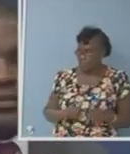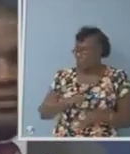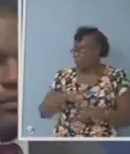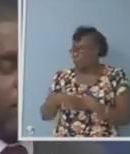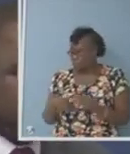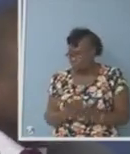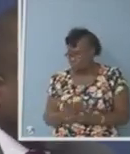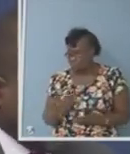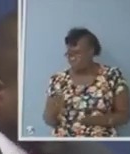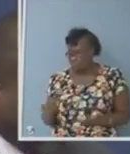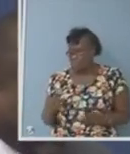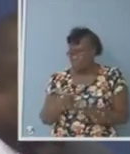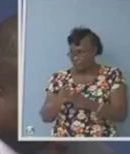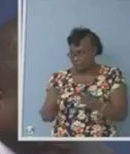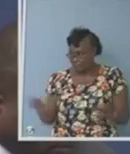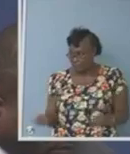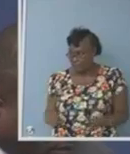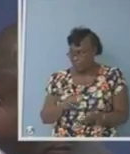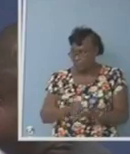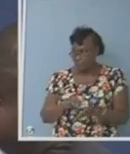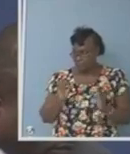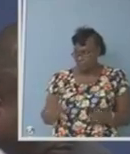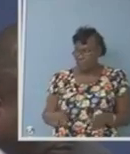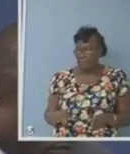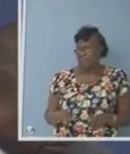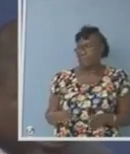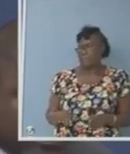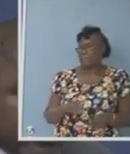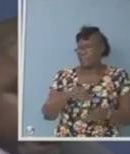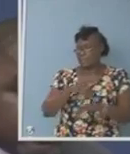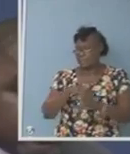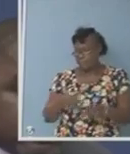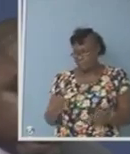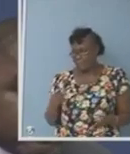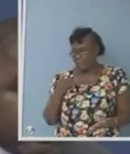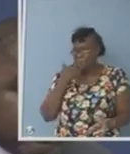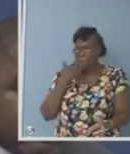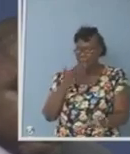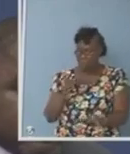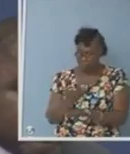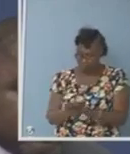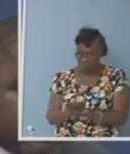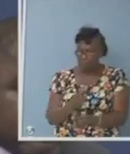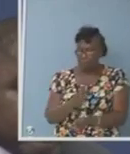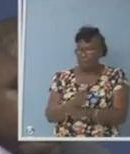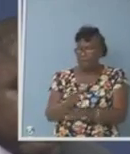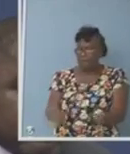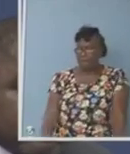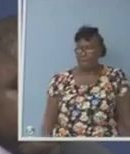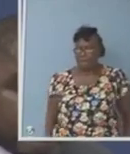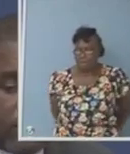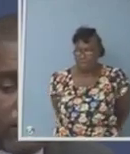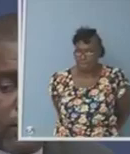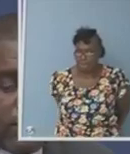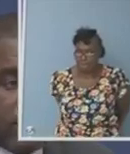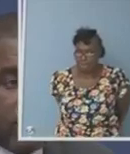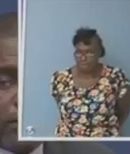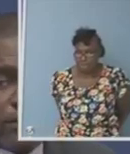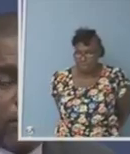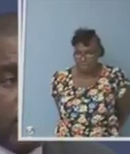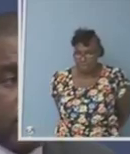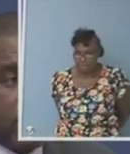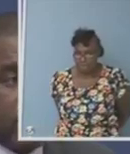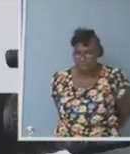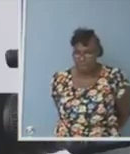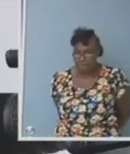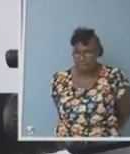are put in place so that they can be handled with the necessary care and attention. We